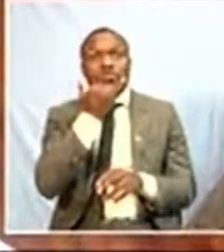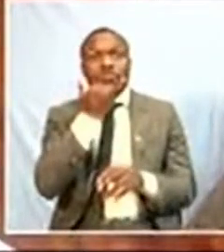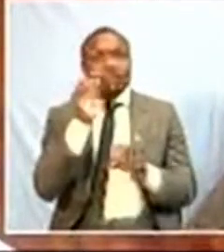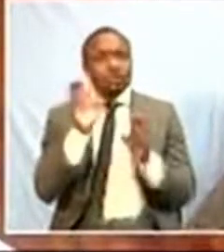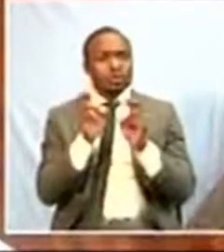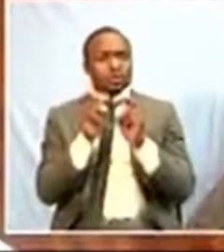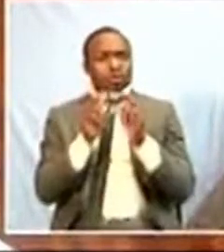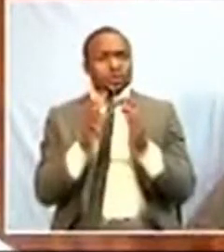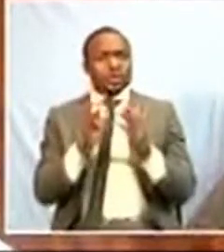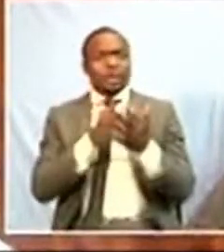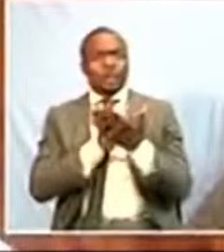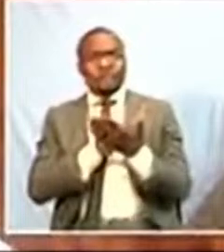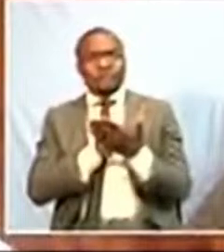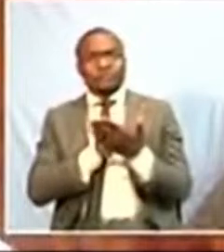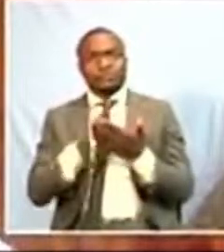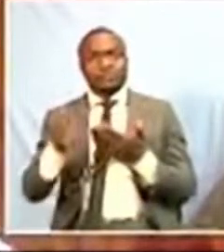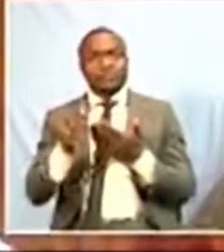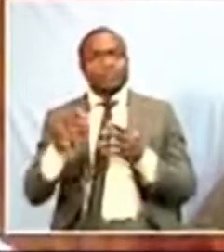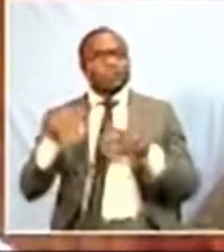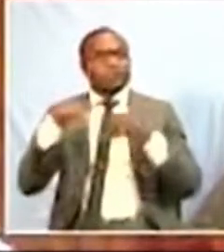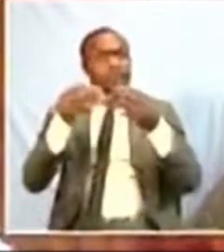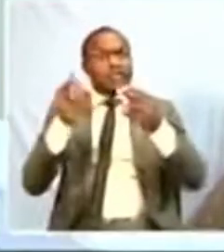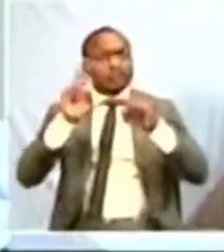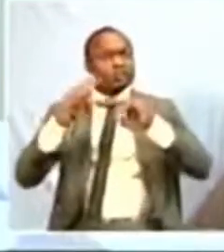If someone is failing to deliver desks,